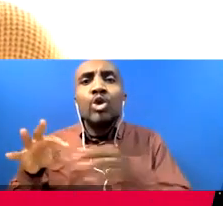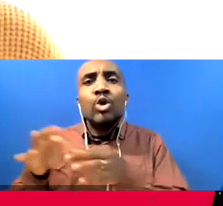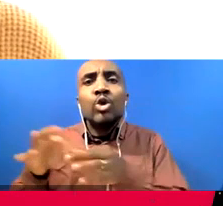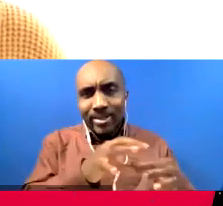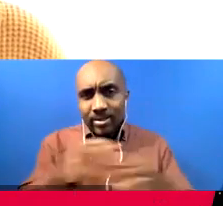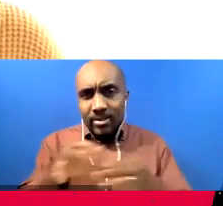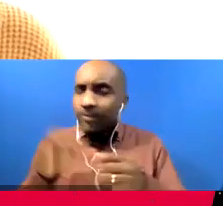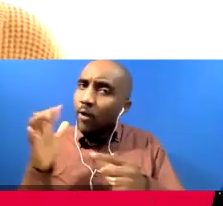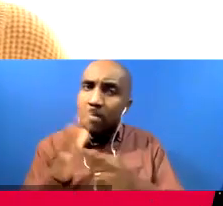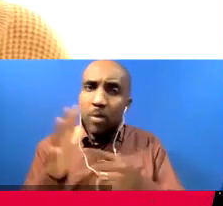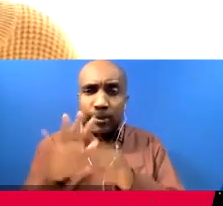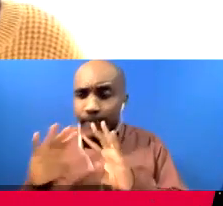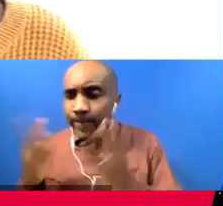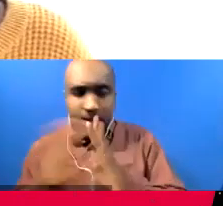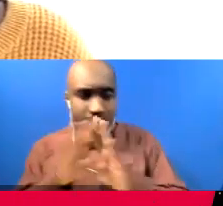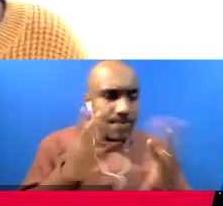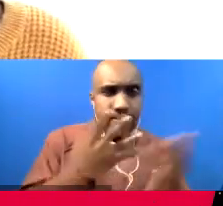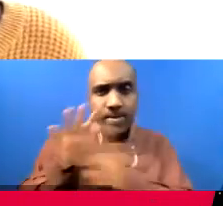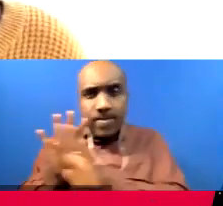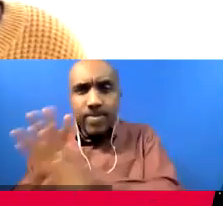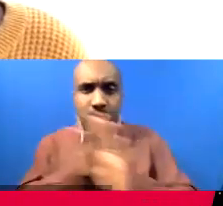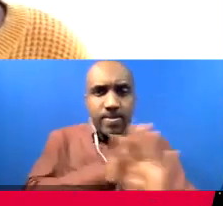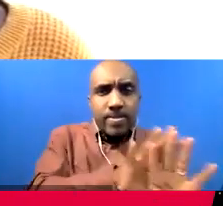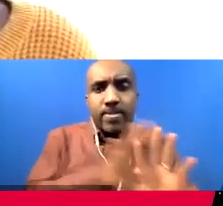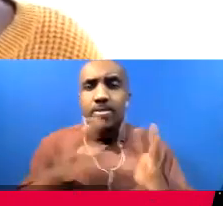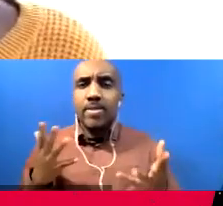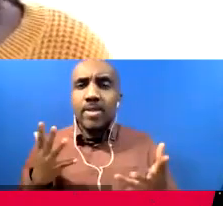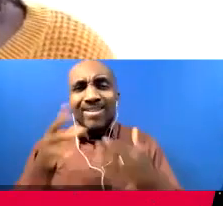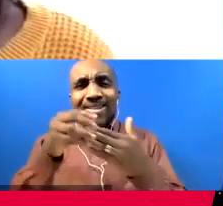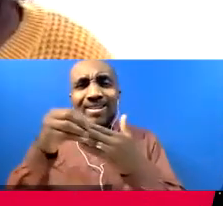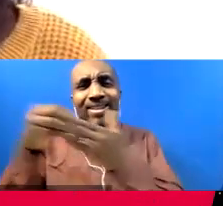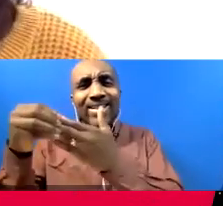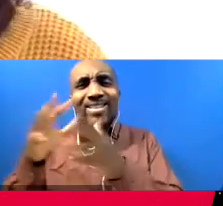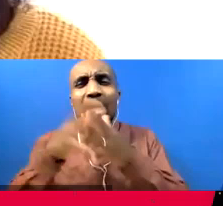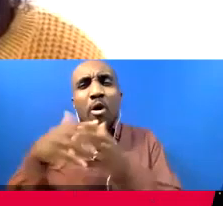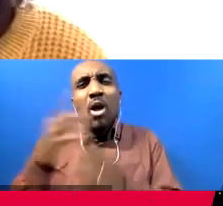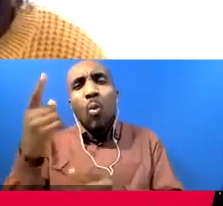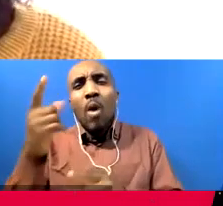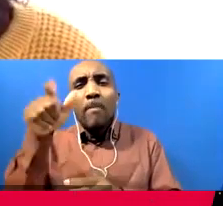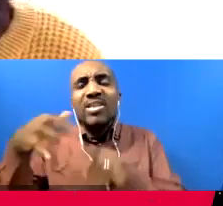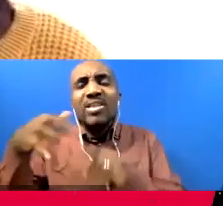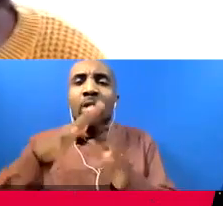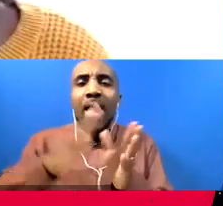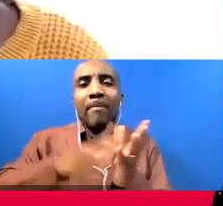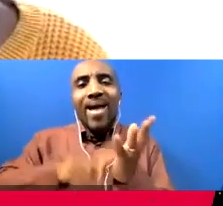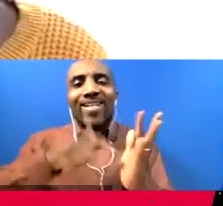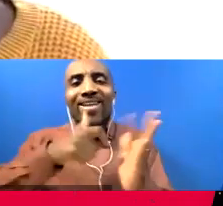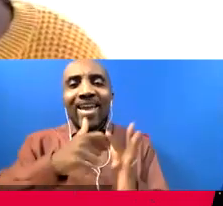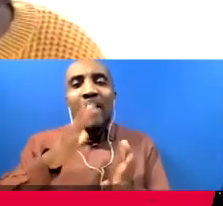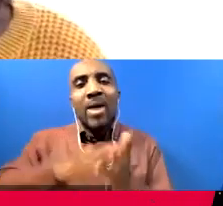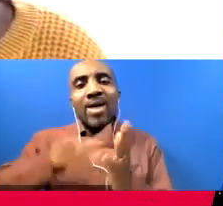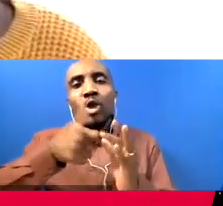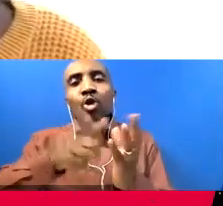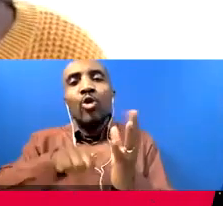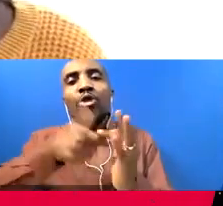important. And I think that a lot of times too, we think of these leaders in our movements as these like one influential figure. Like in the US, we always think,